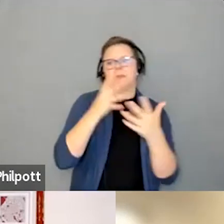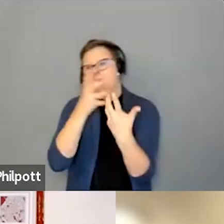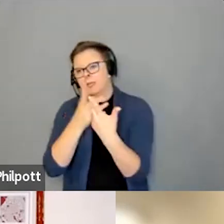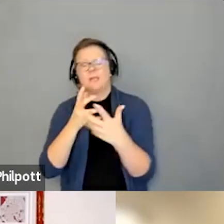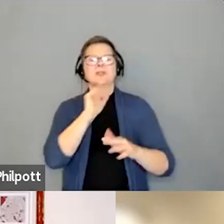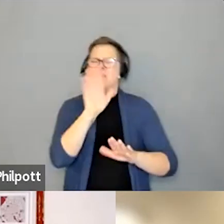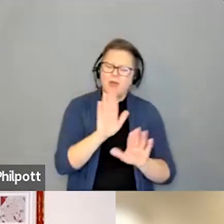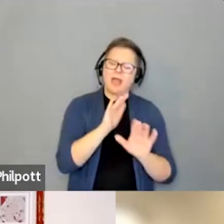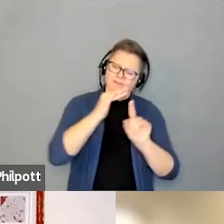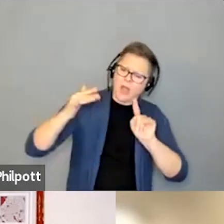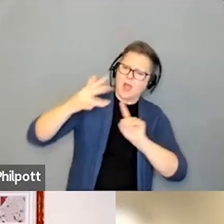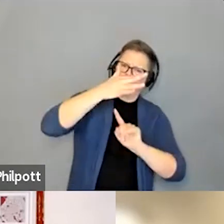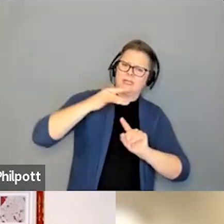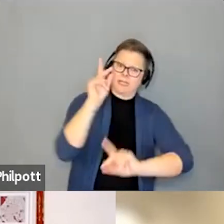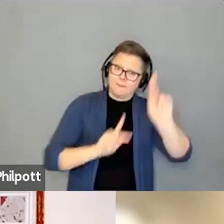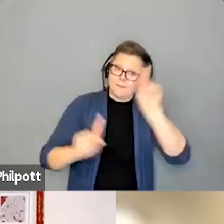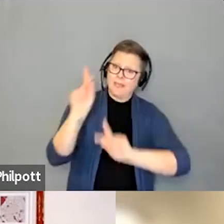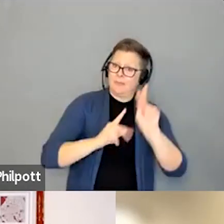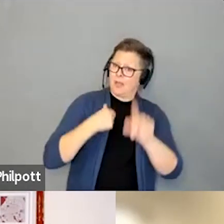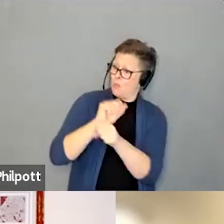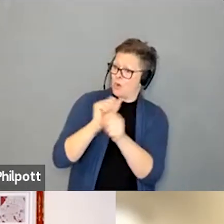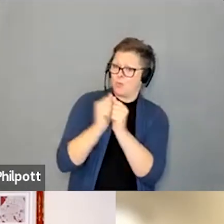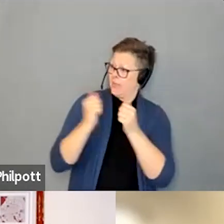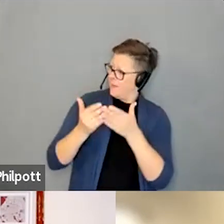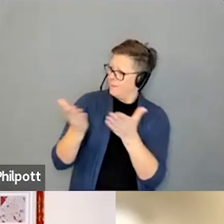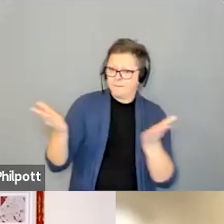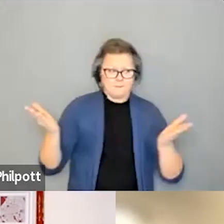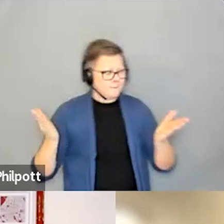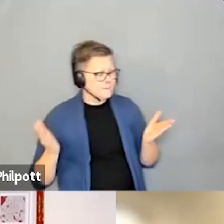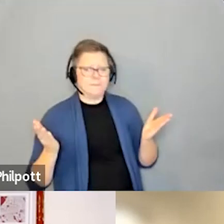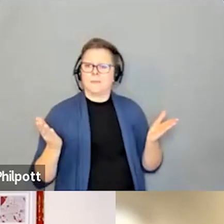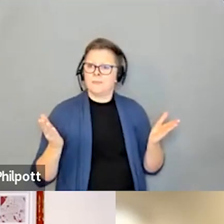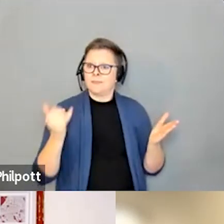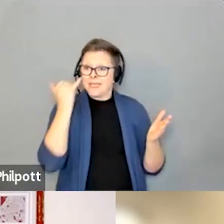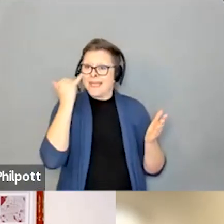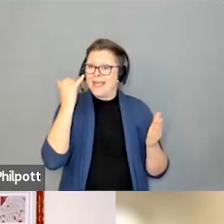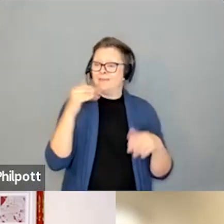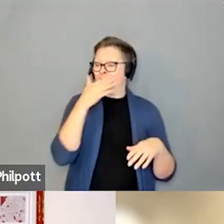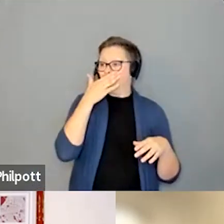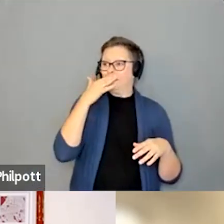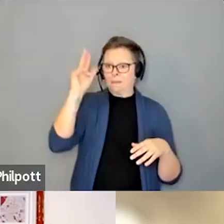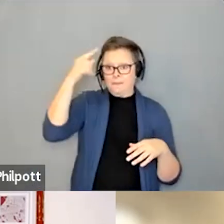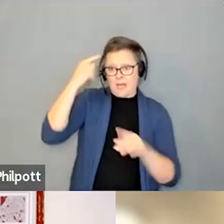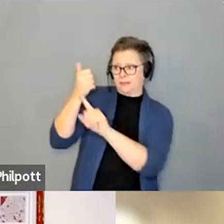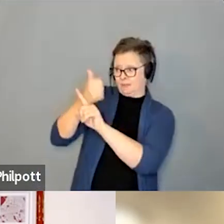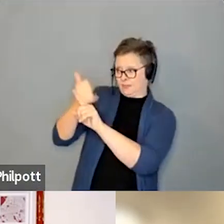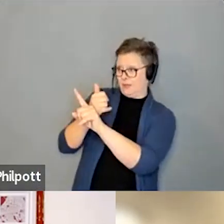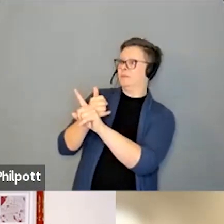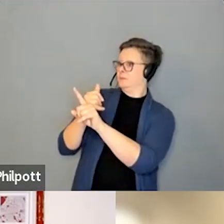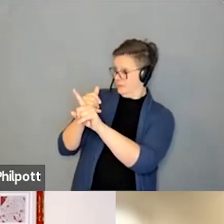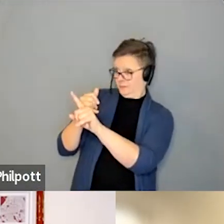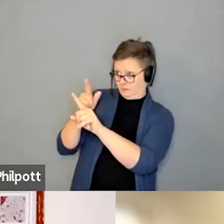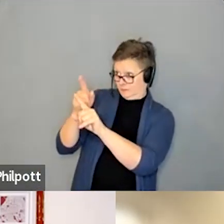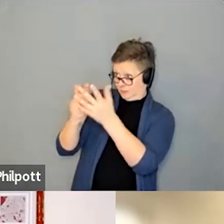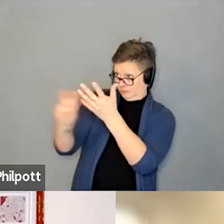about the people around you. And if you, for example, transition bosses because your boss, is